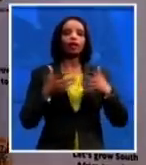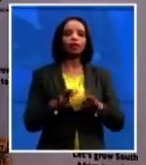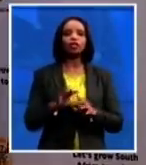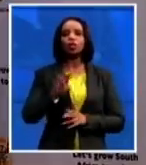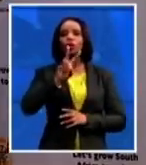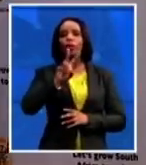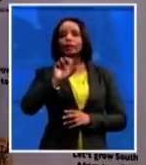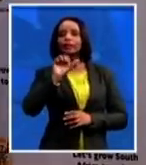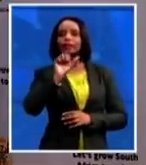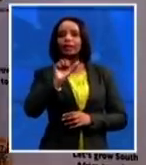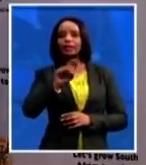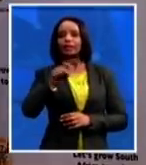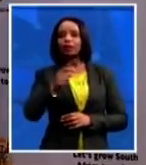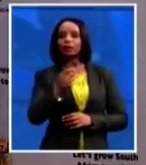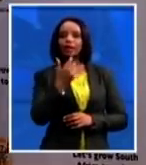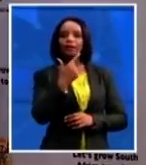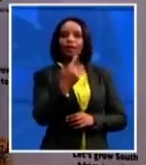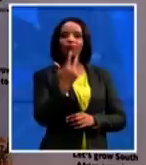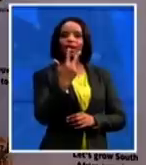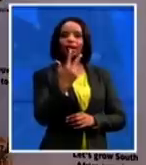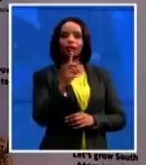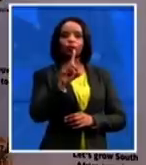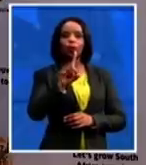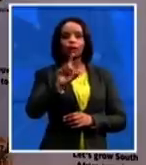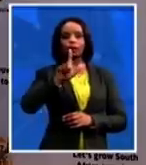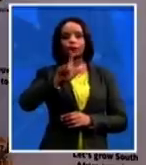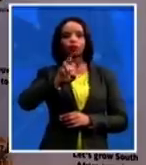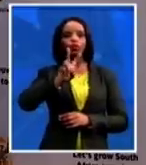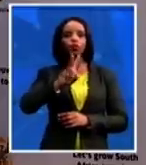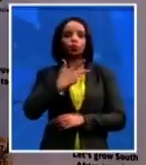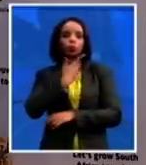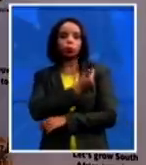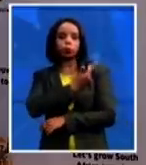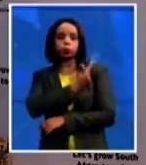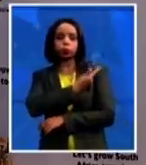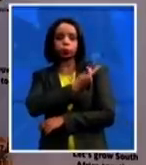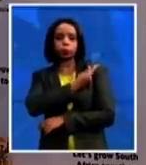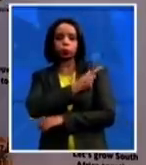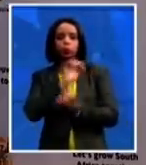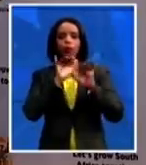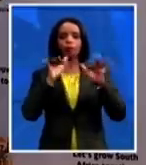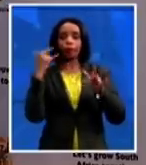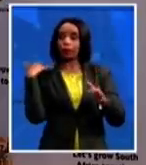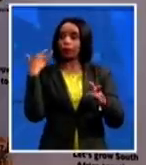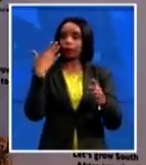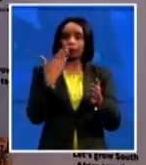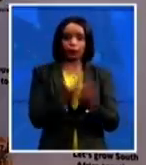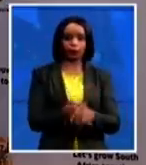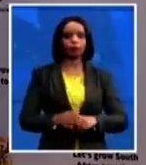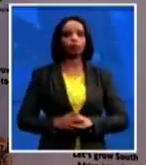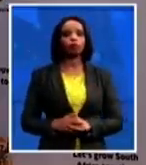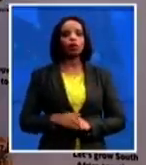26,781,642 vaccine doses to date. During the extended Vuma Vaccination Week campaign from 3 to 10